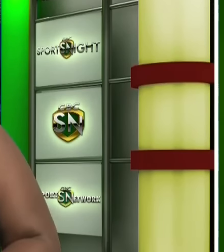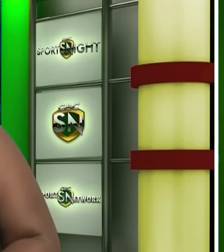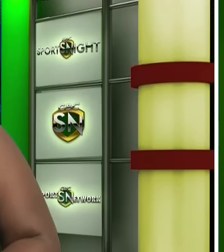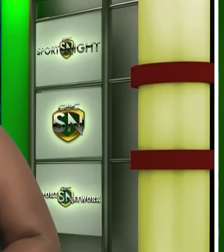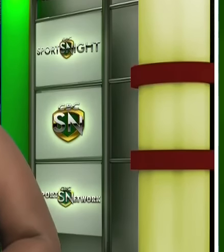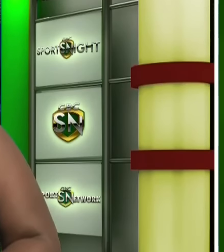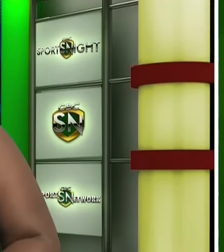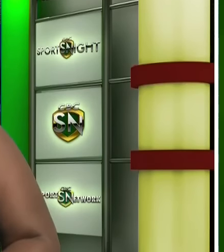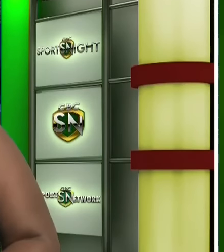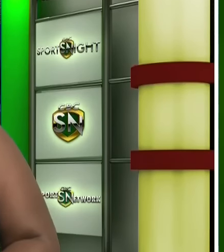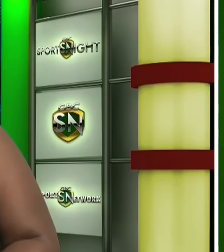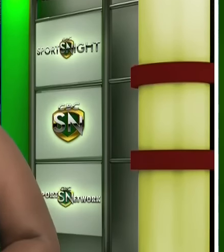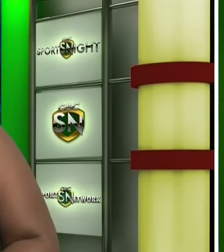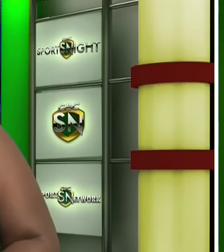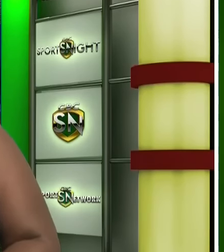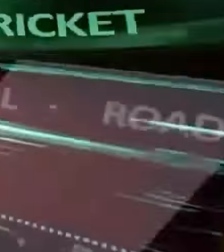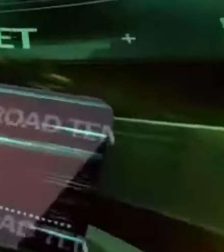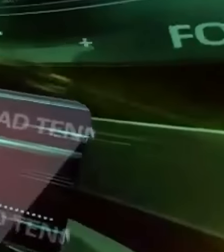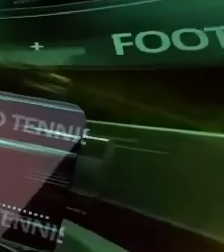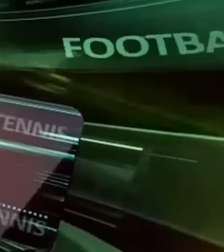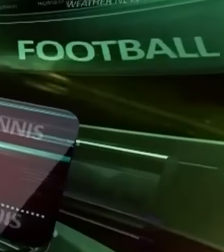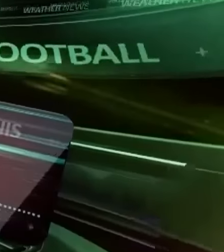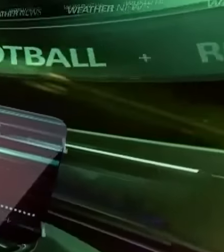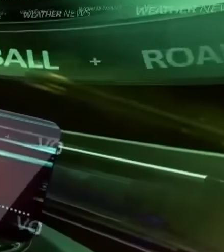Newsnight, the Business Report.